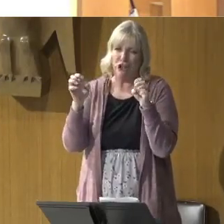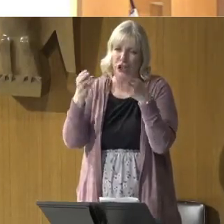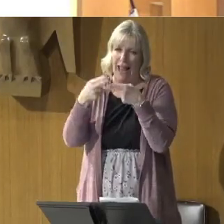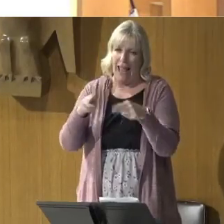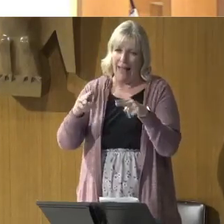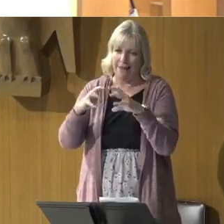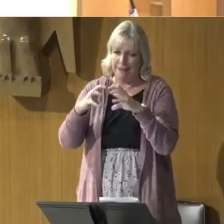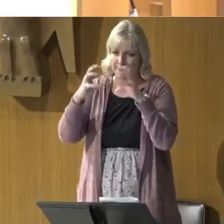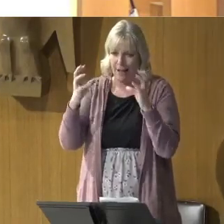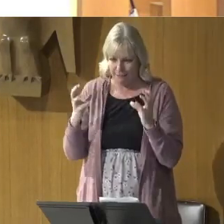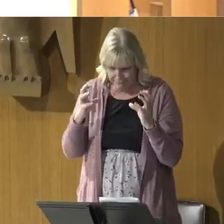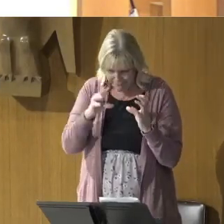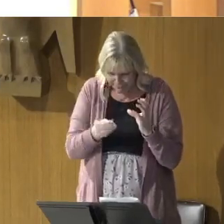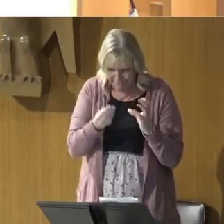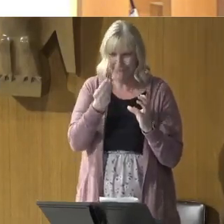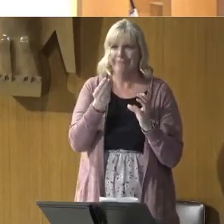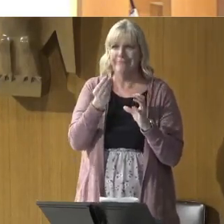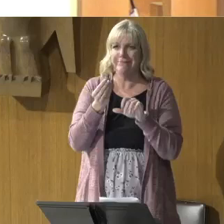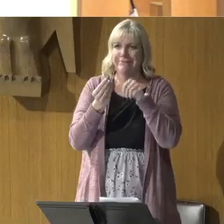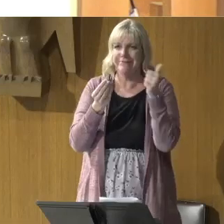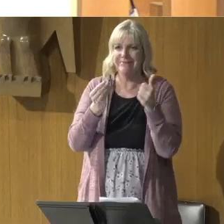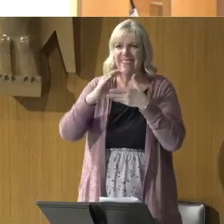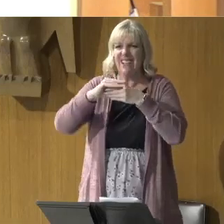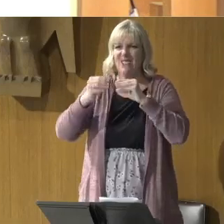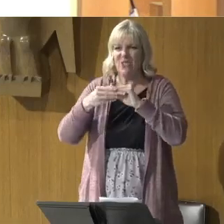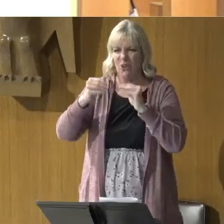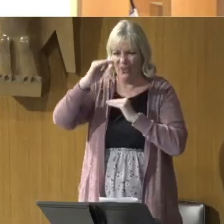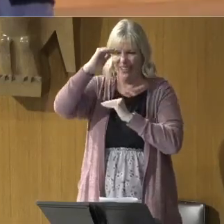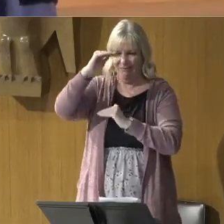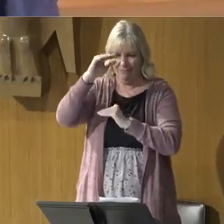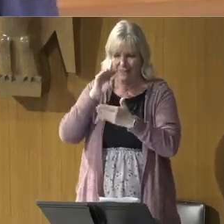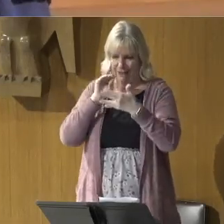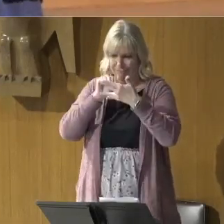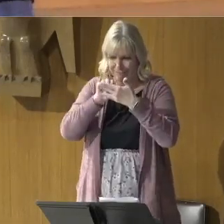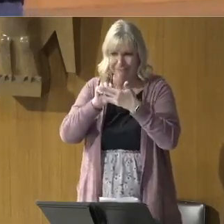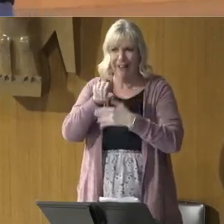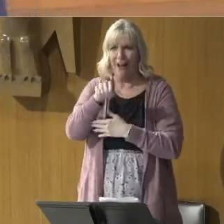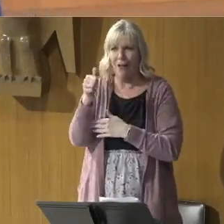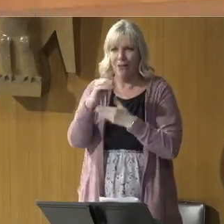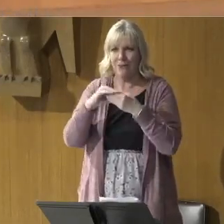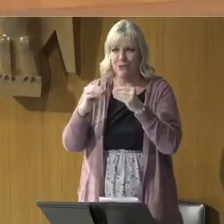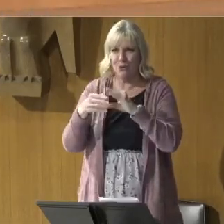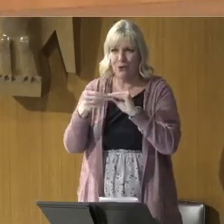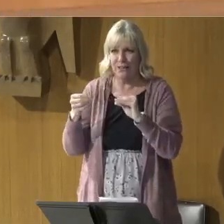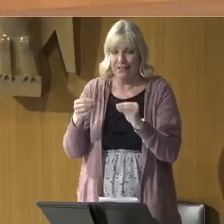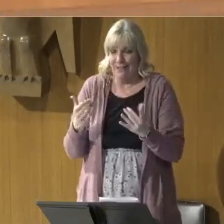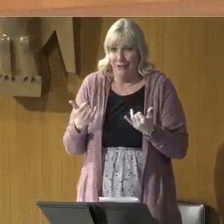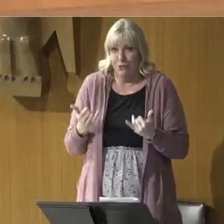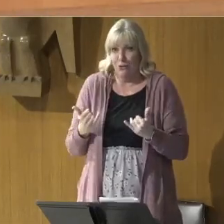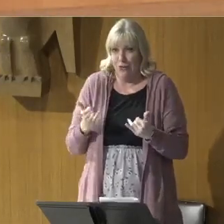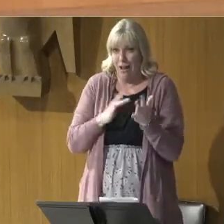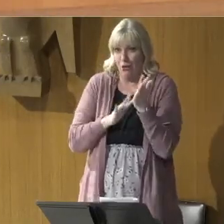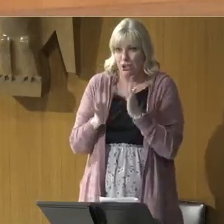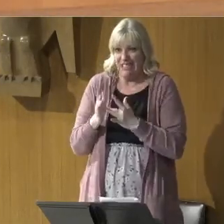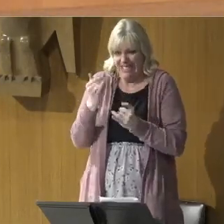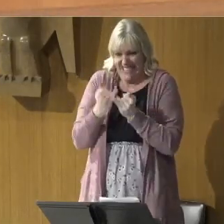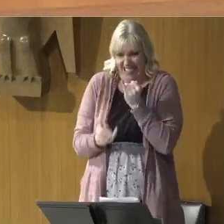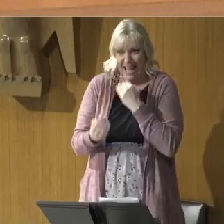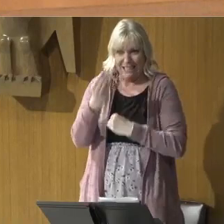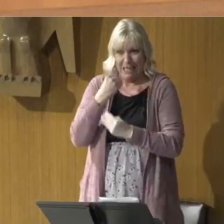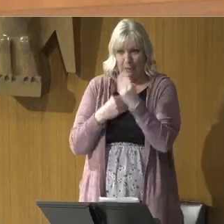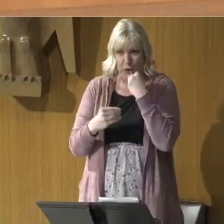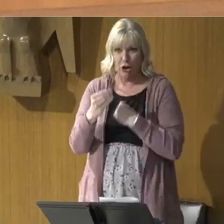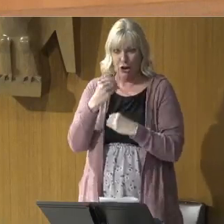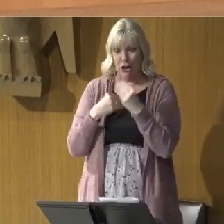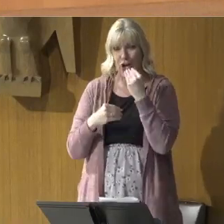he will insert a story within a story. And here, Jesus' Last Supper comes right in